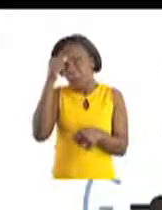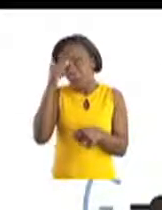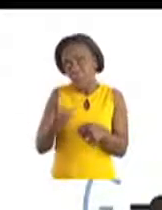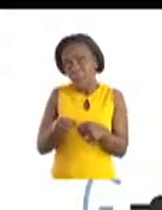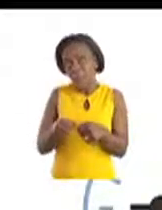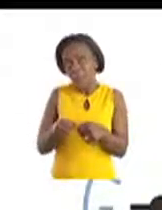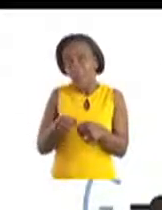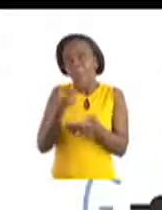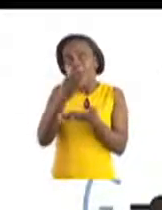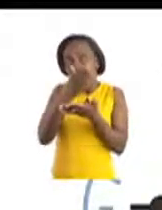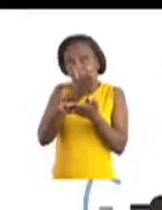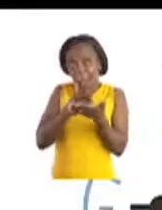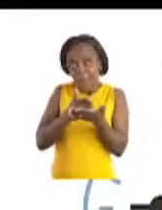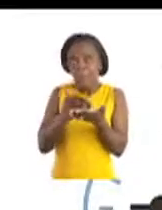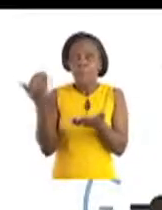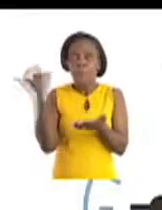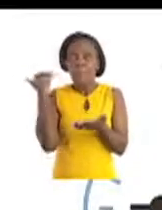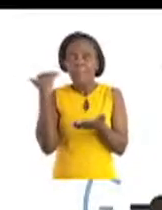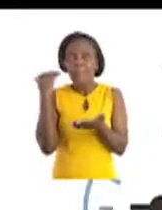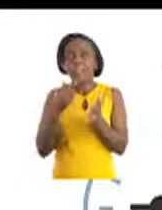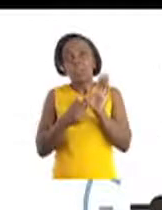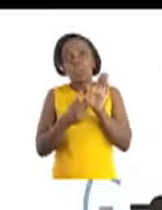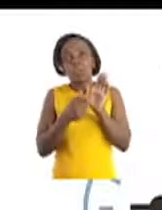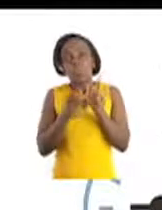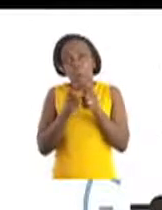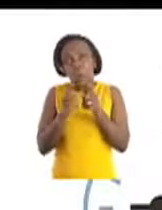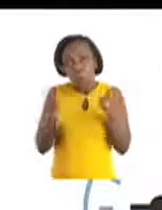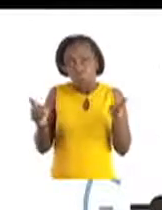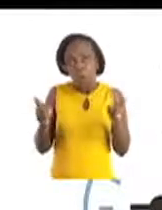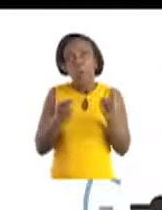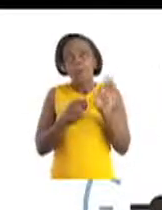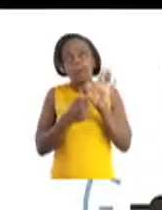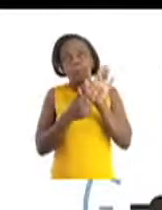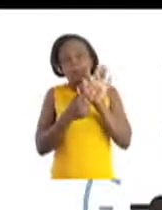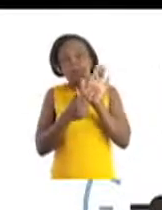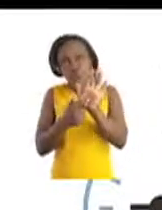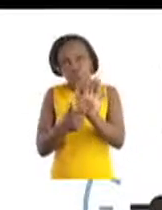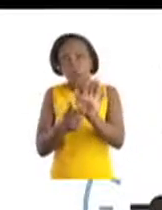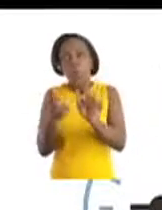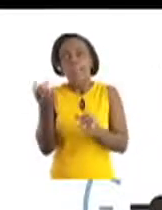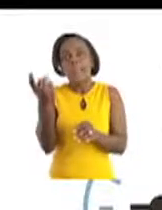6, the long hand. O'clock is on the 12, the